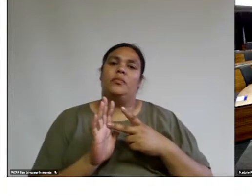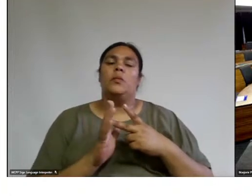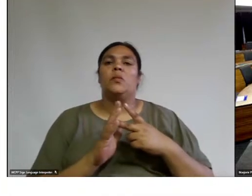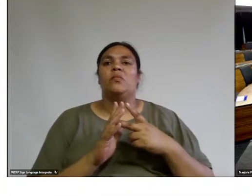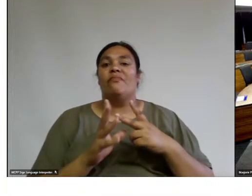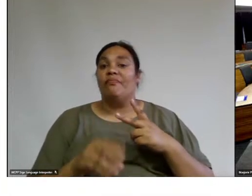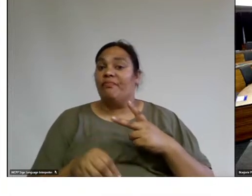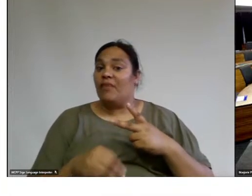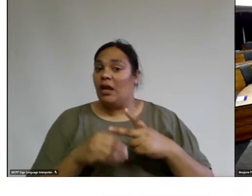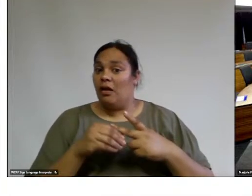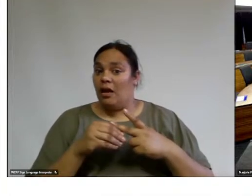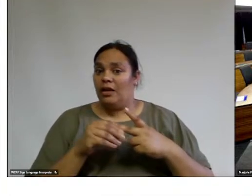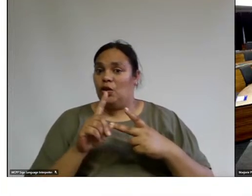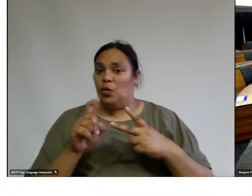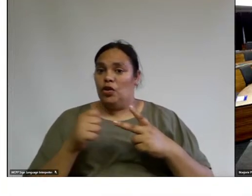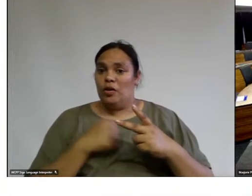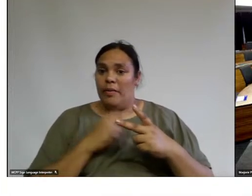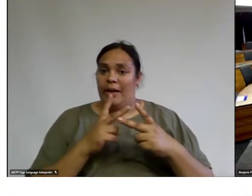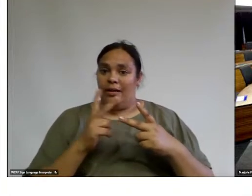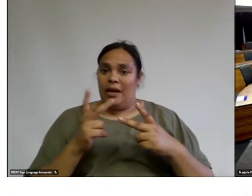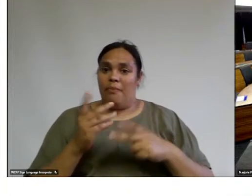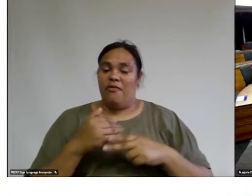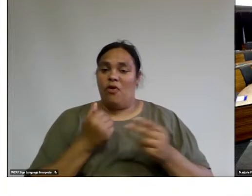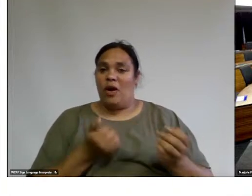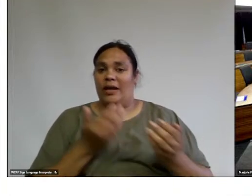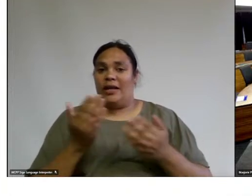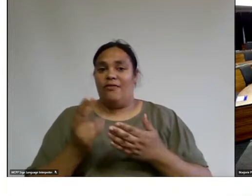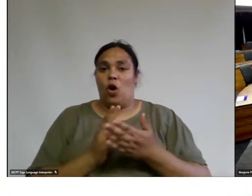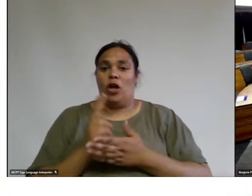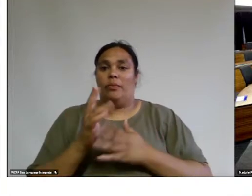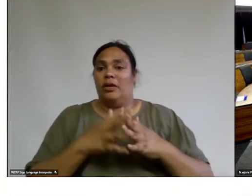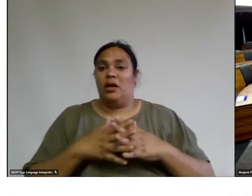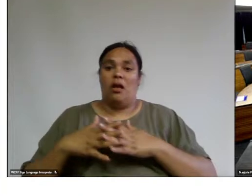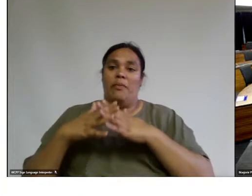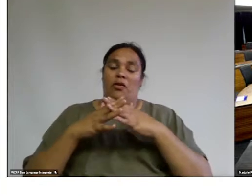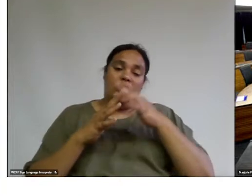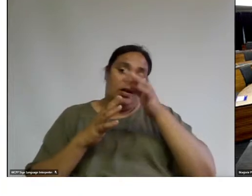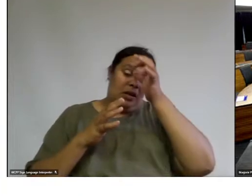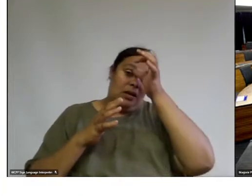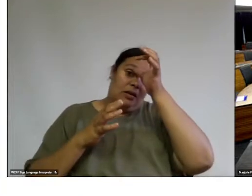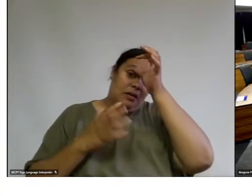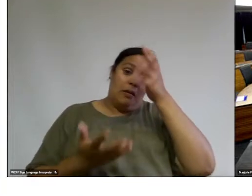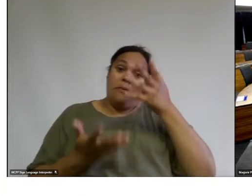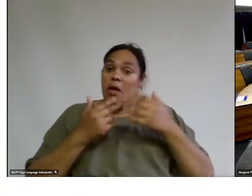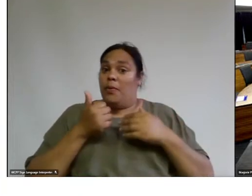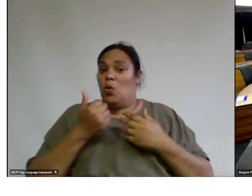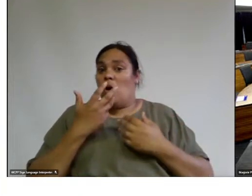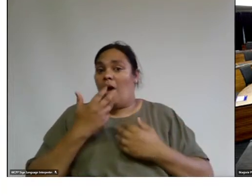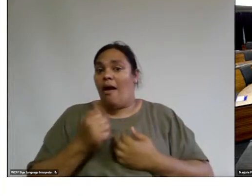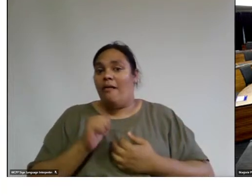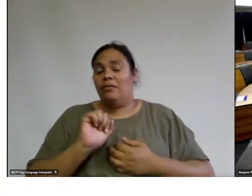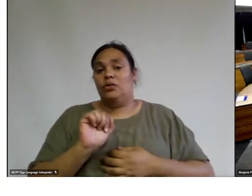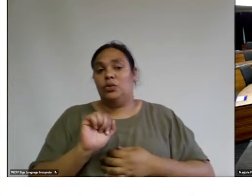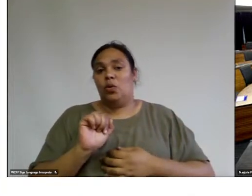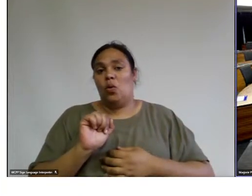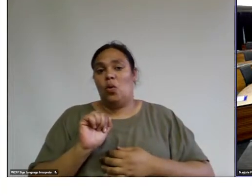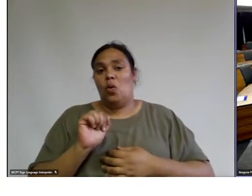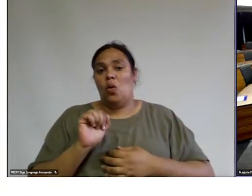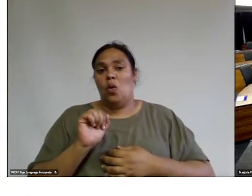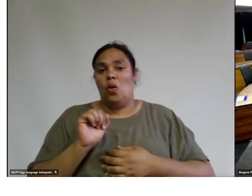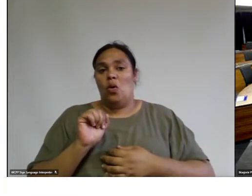to add also on some of my question again, before I give Honorable America, it might be good to have your